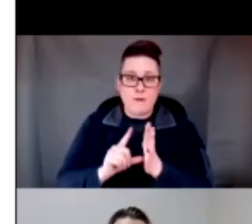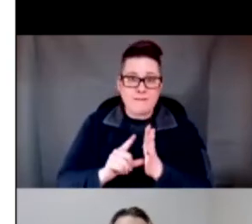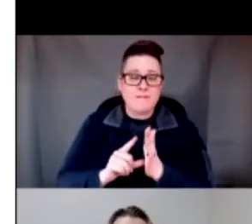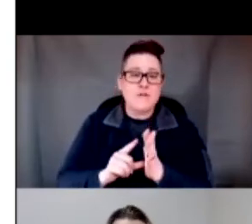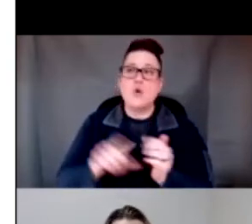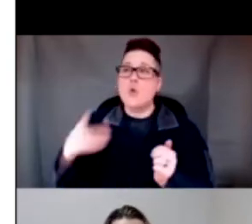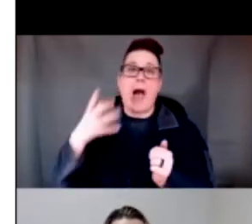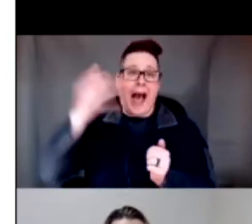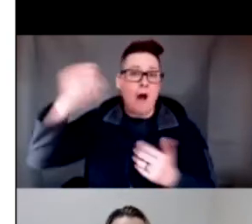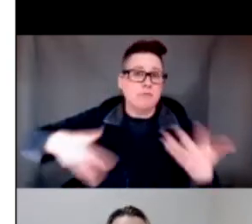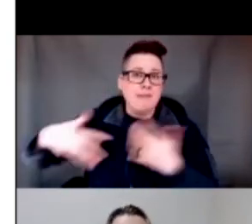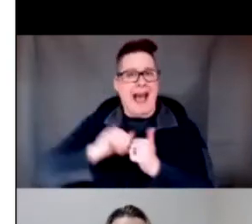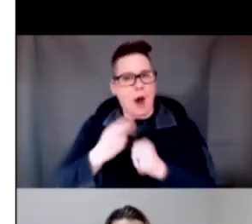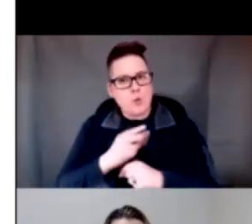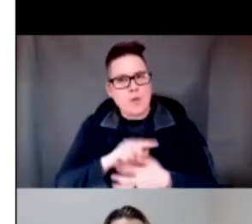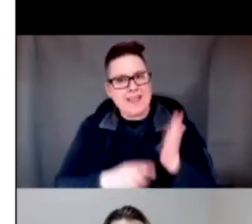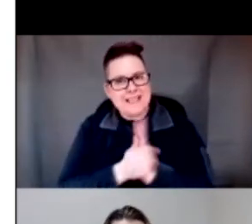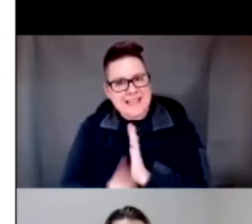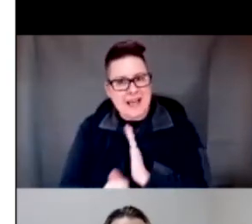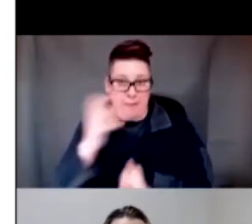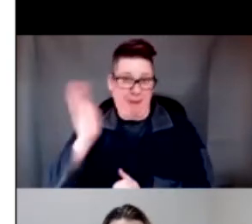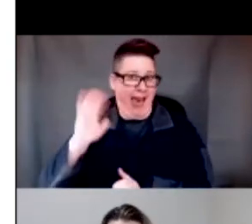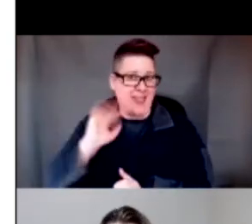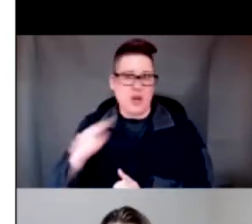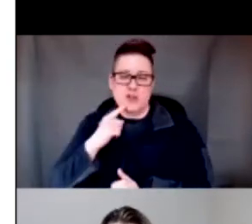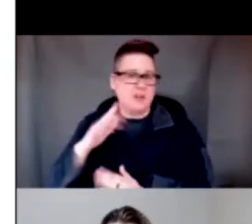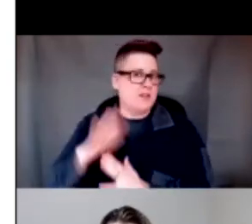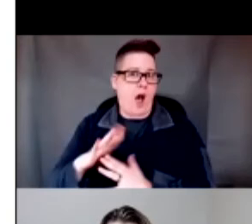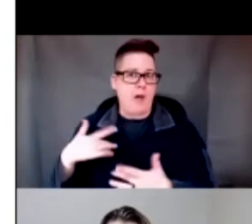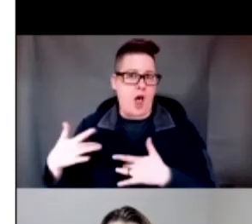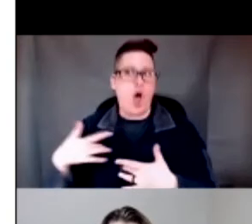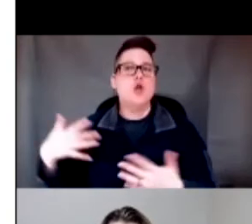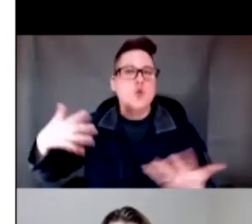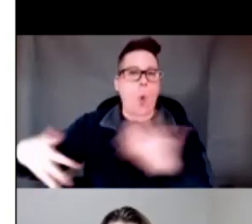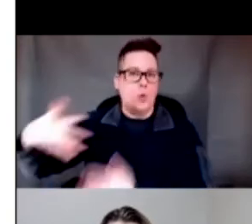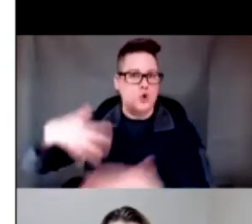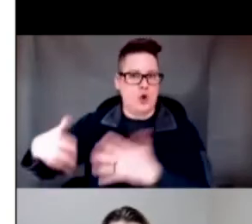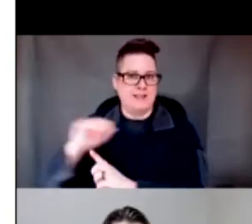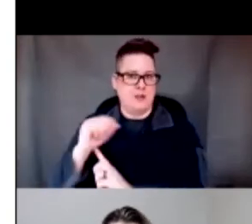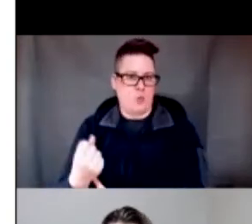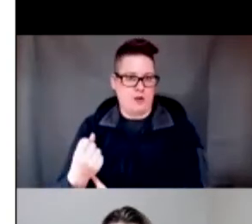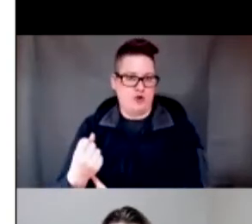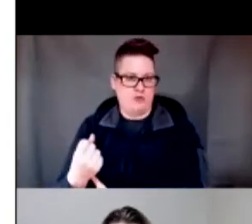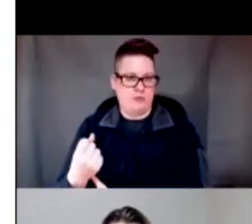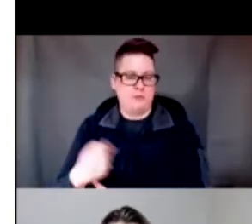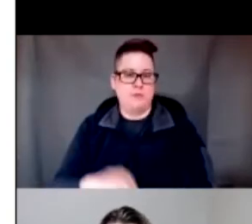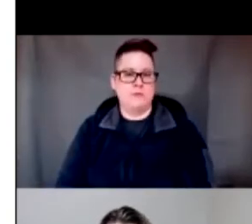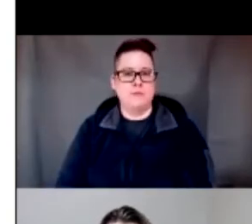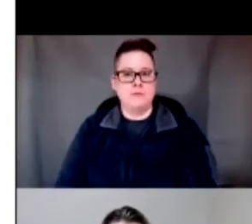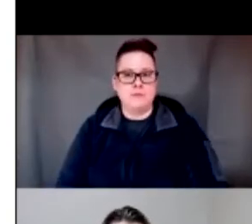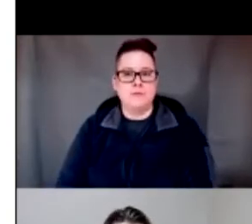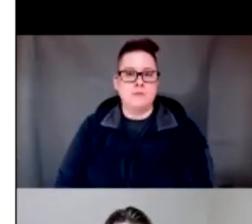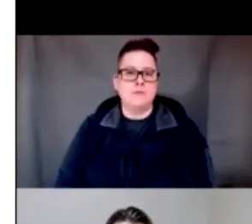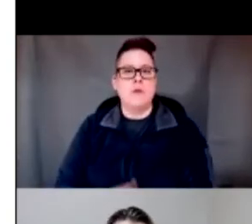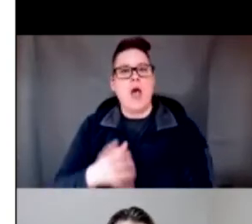social situations, because again, at the time, that is what she was citing was most bothersome to her. And did some